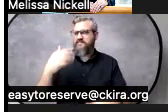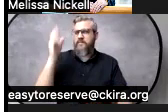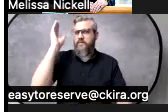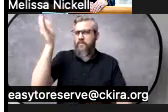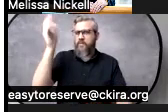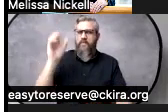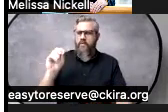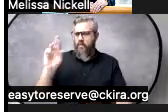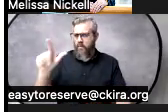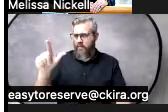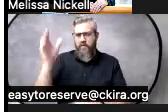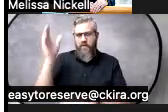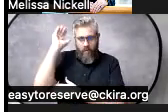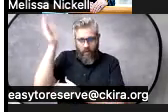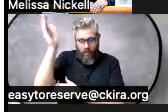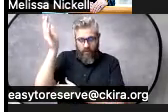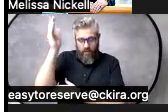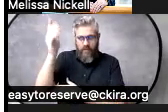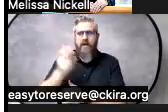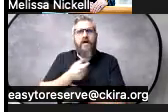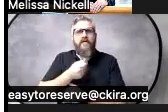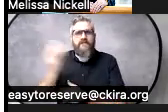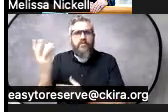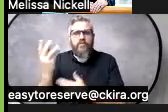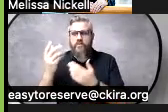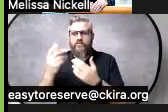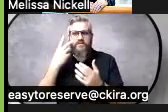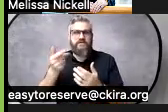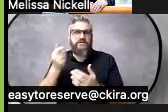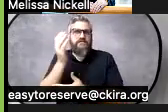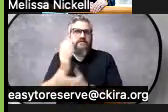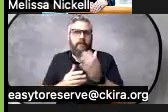presentations. There's going to be a few animations, so just bear with me.